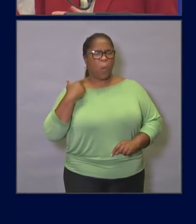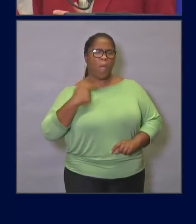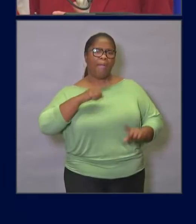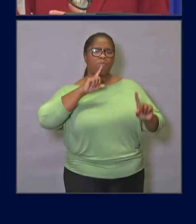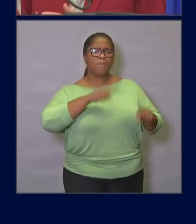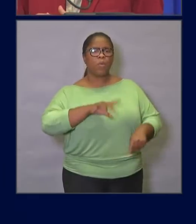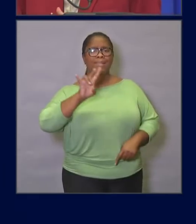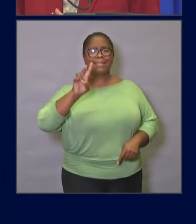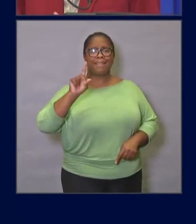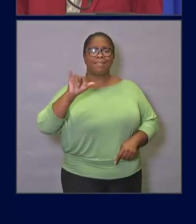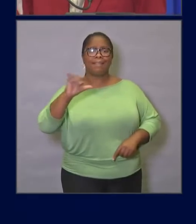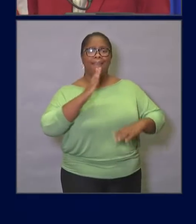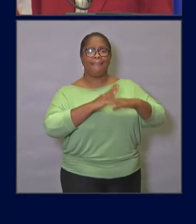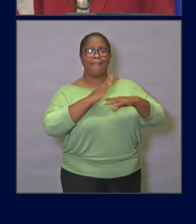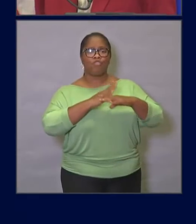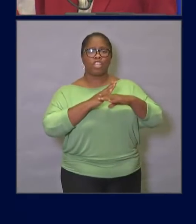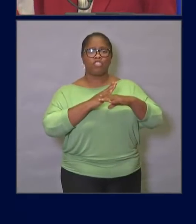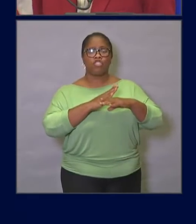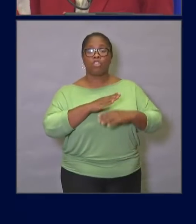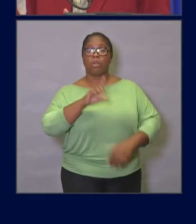of new cases being